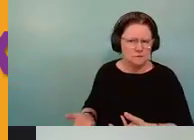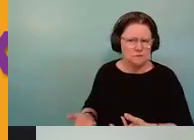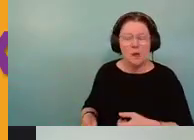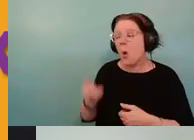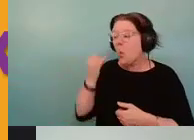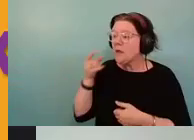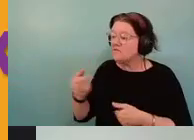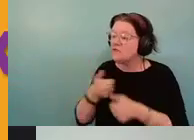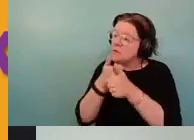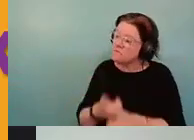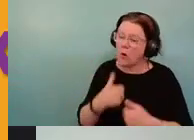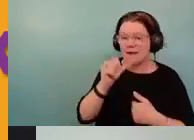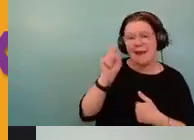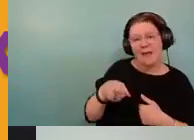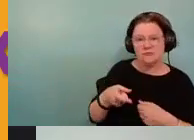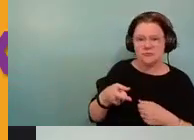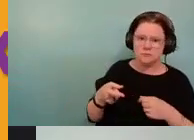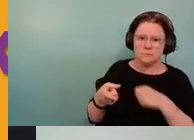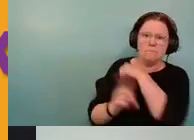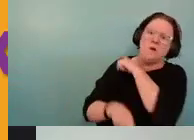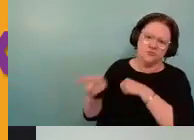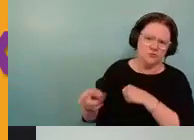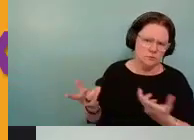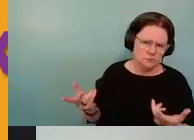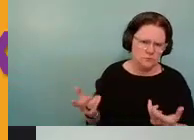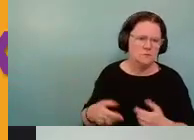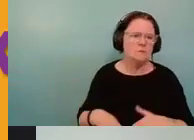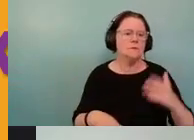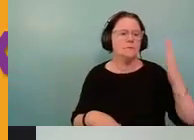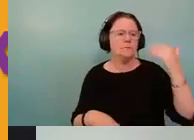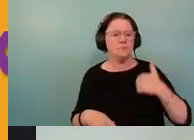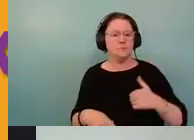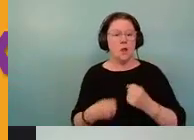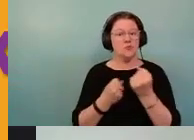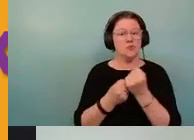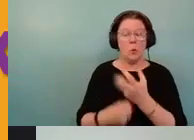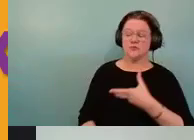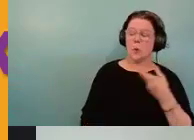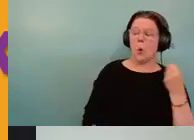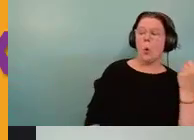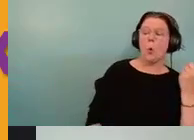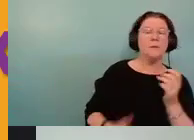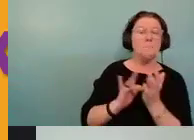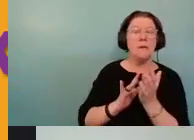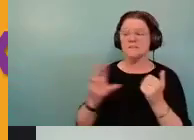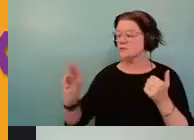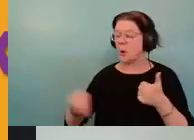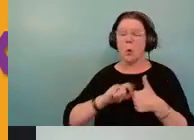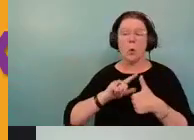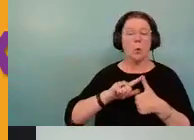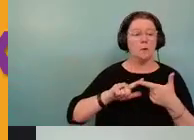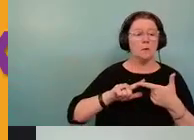done this, then I wouldn't have had to do this, that kind of thing. Withholding supports, denying medication,